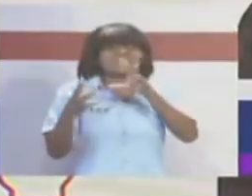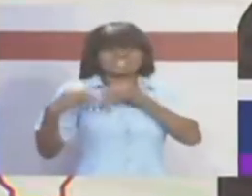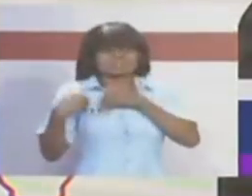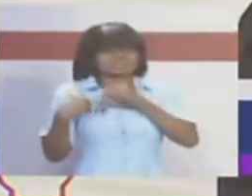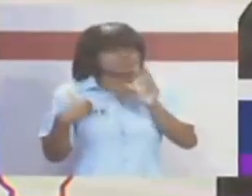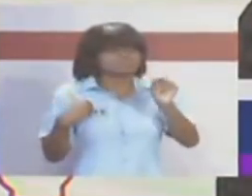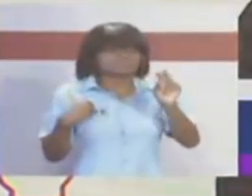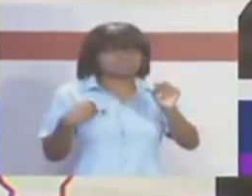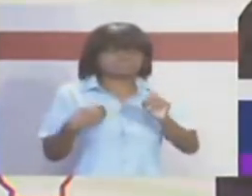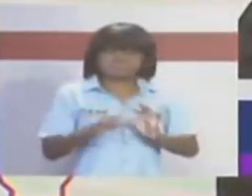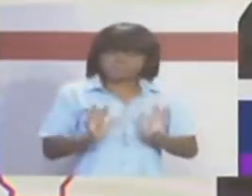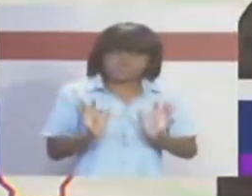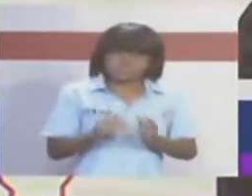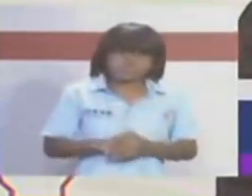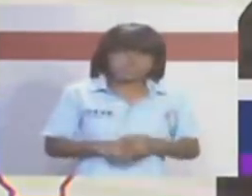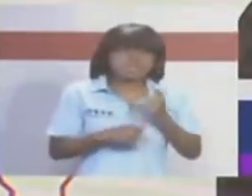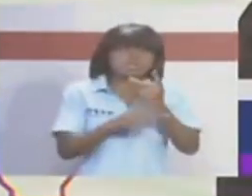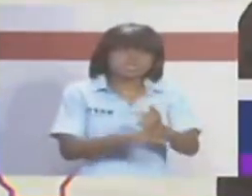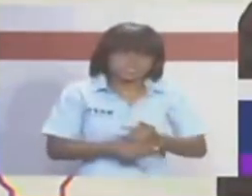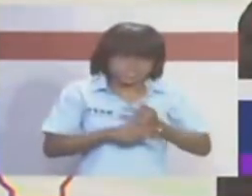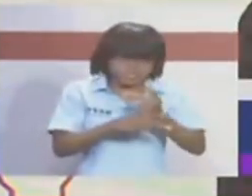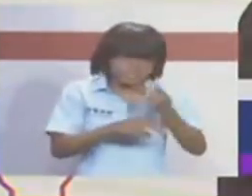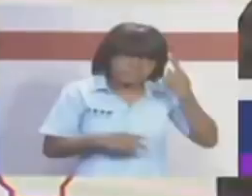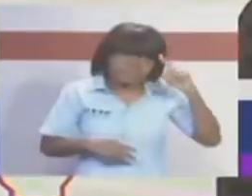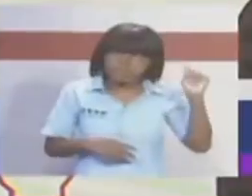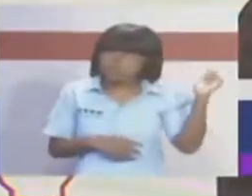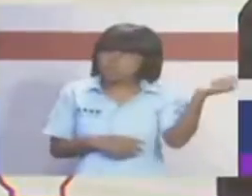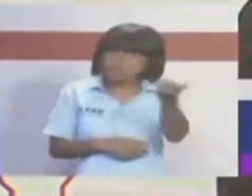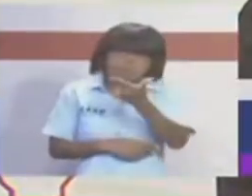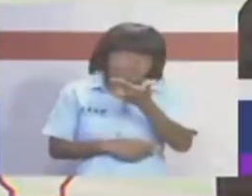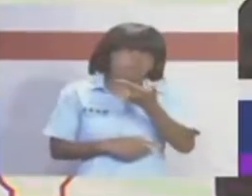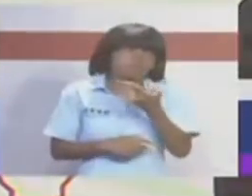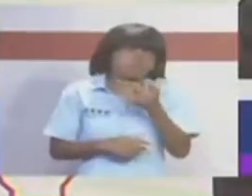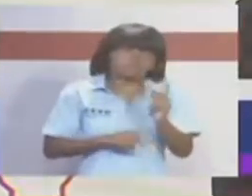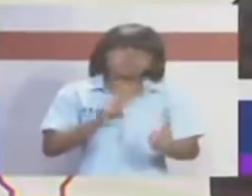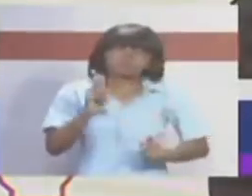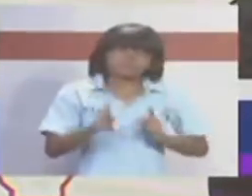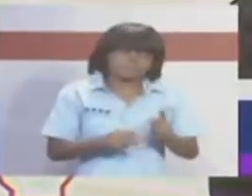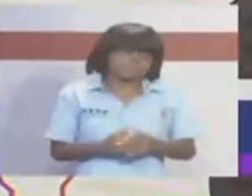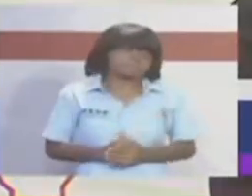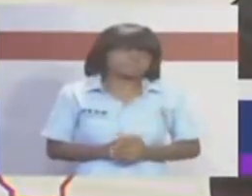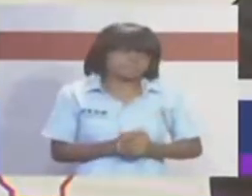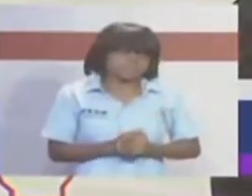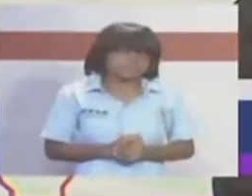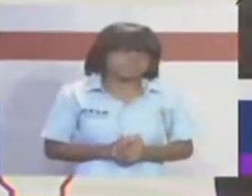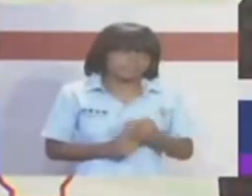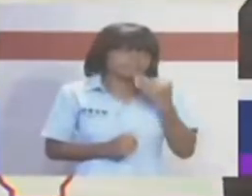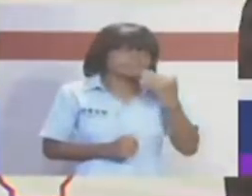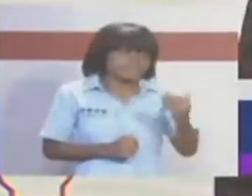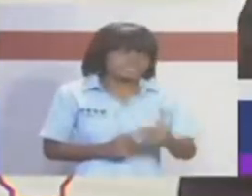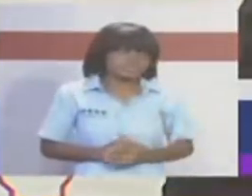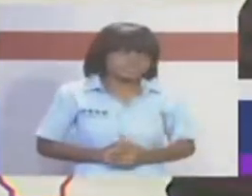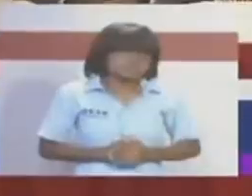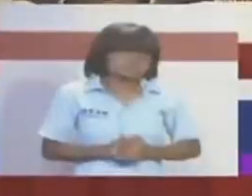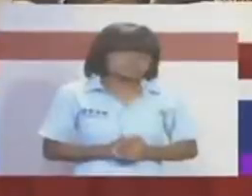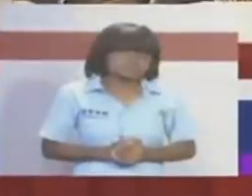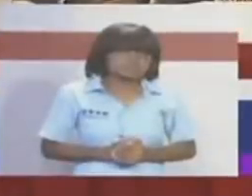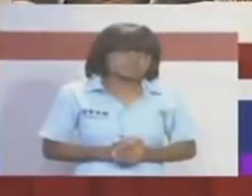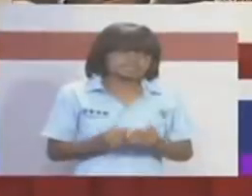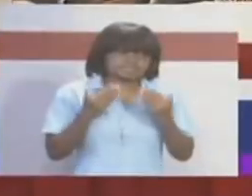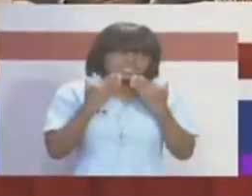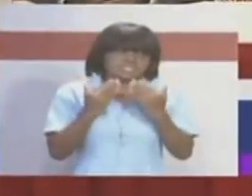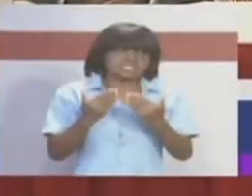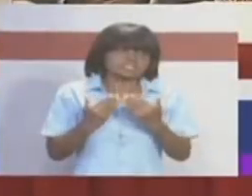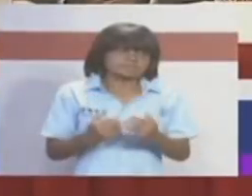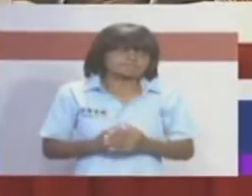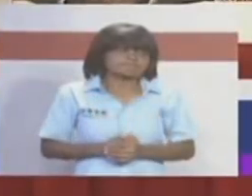that is something that has always been practiced and will continue to be practiced. Thank you. Thank you very much, Dr. Burgess. And with that,